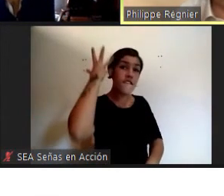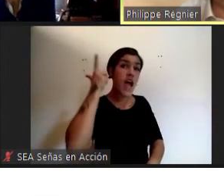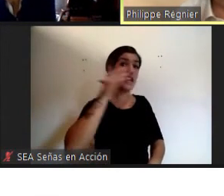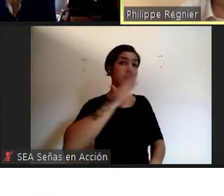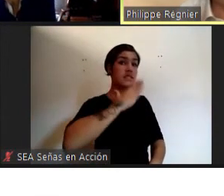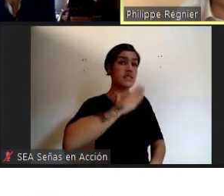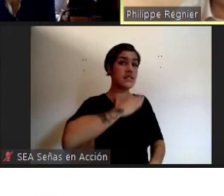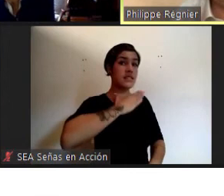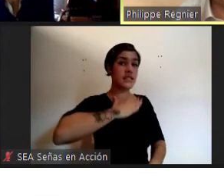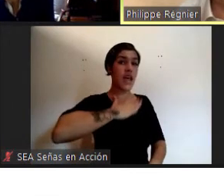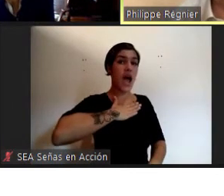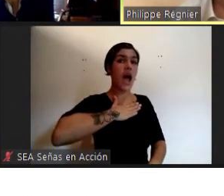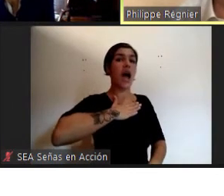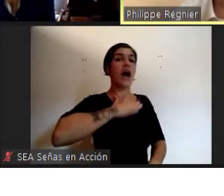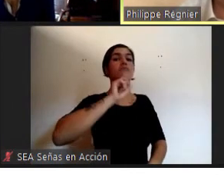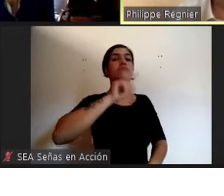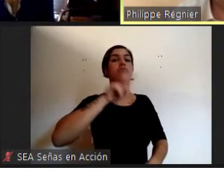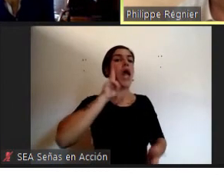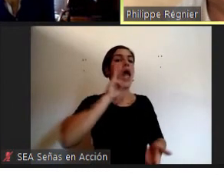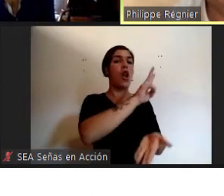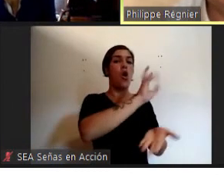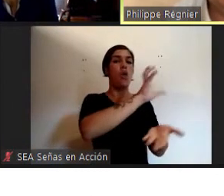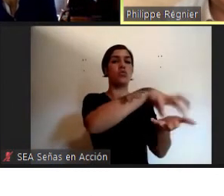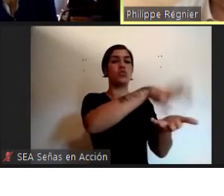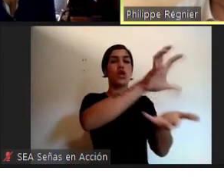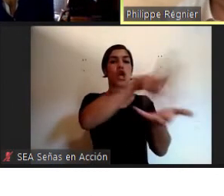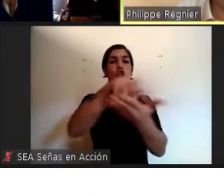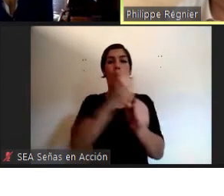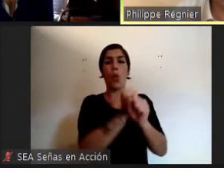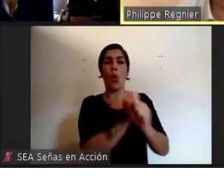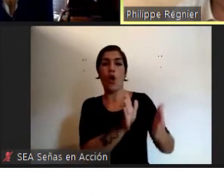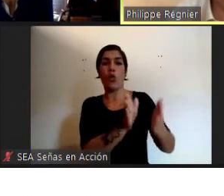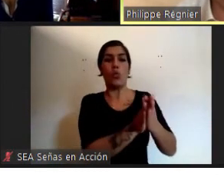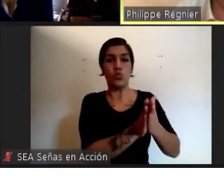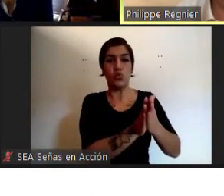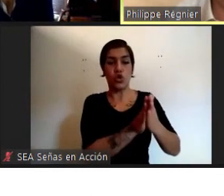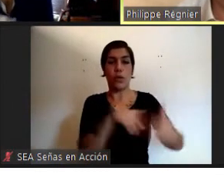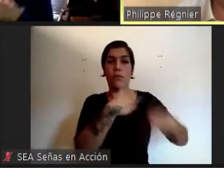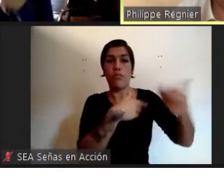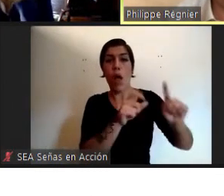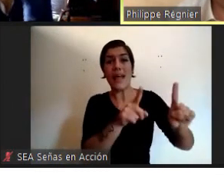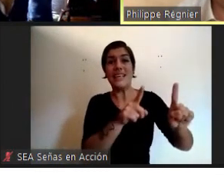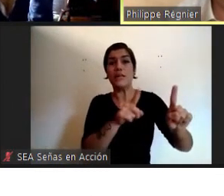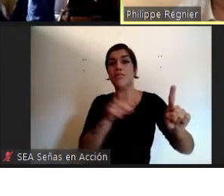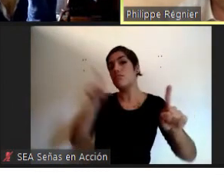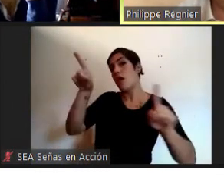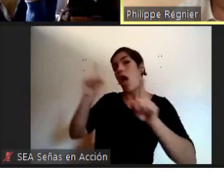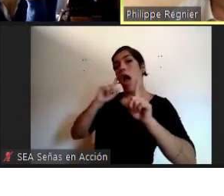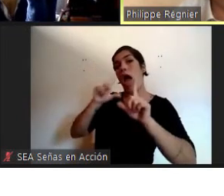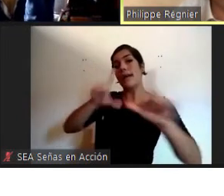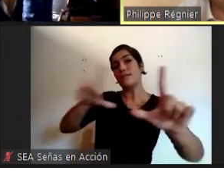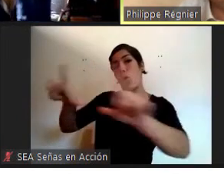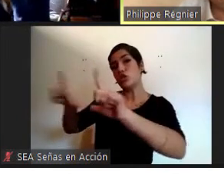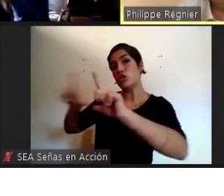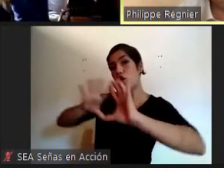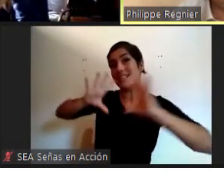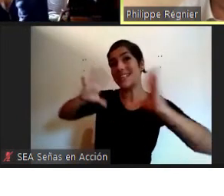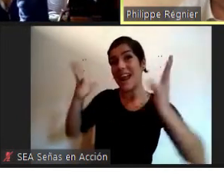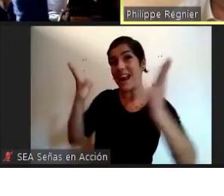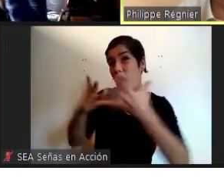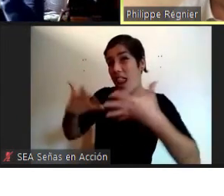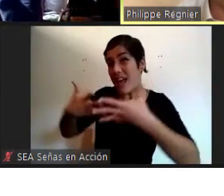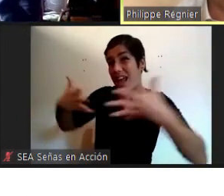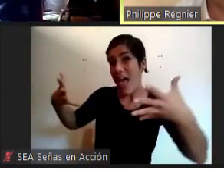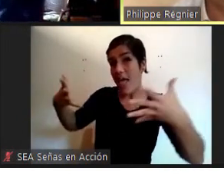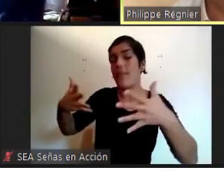collections themselves, and we put an end to the big international exhibitions. We